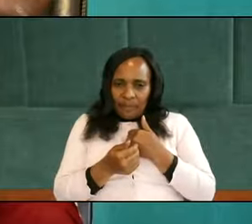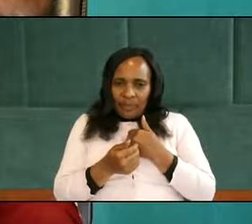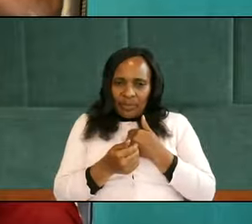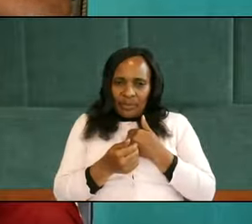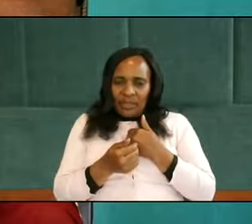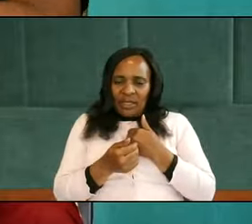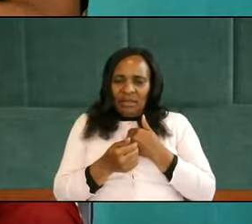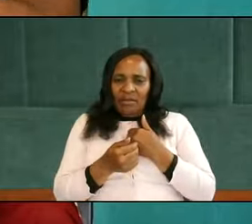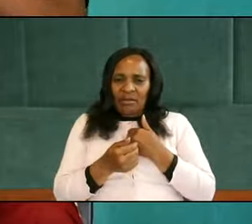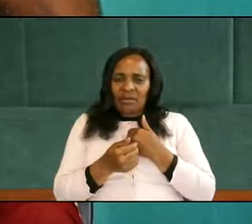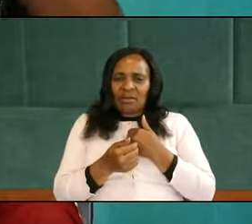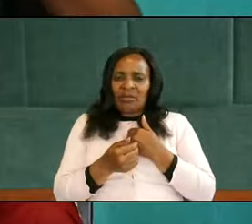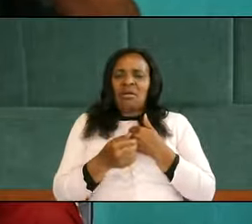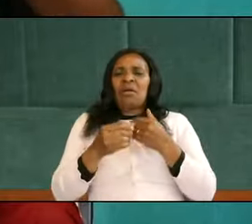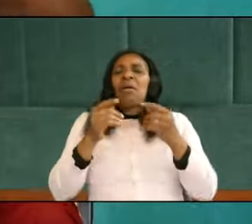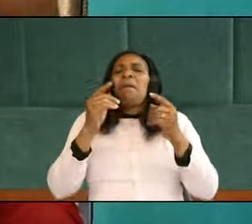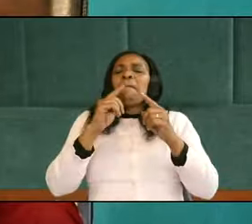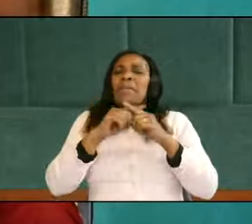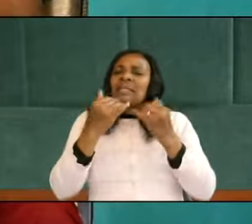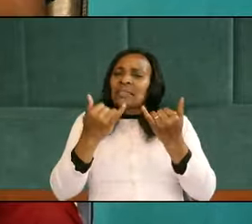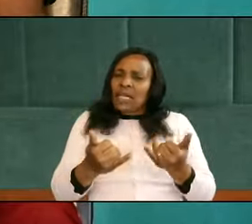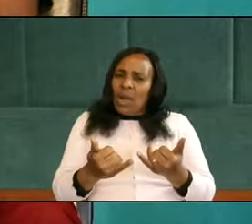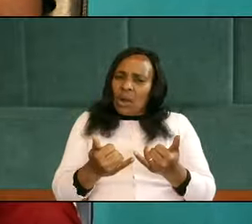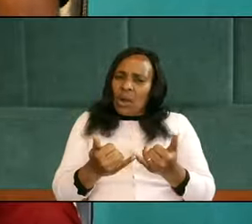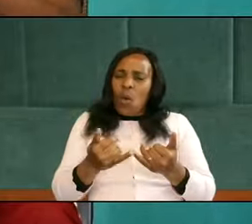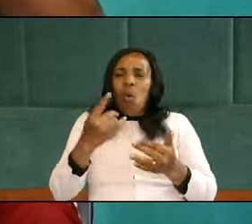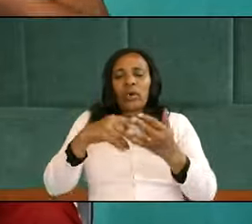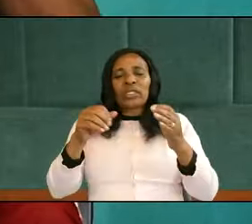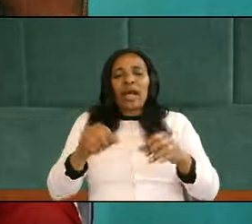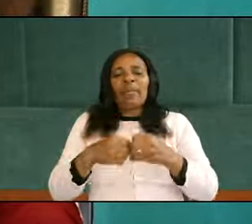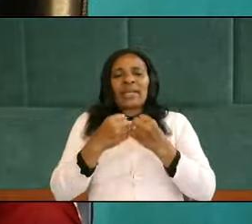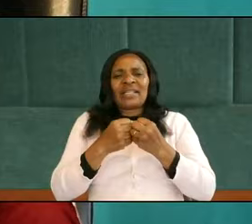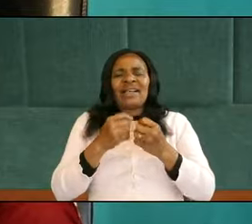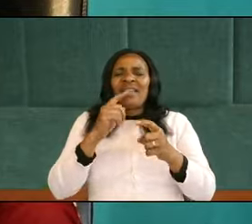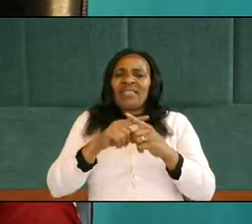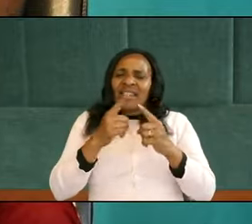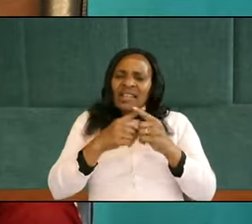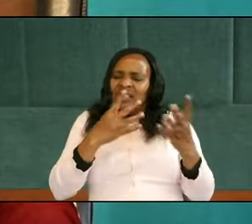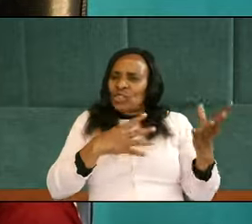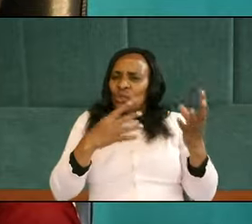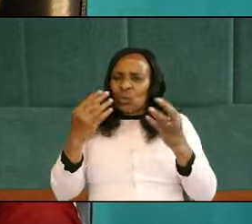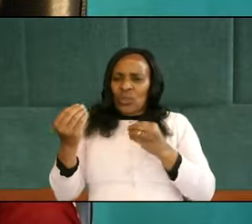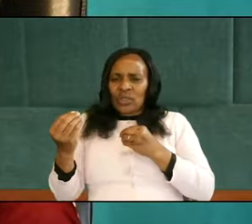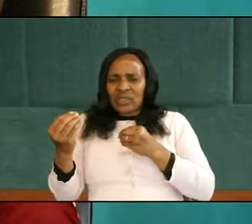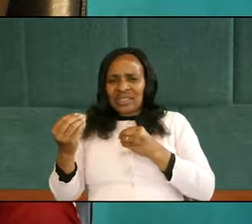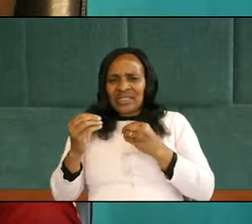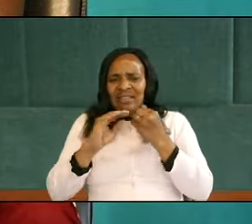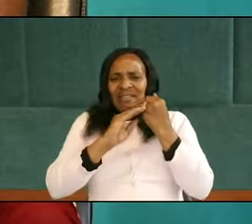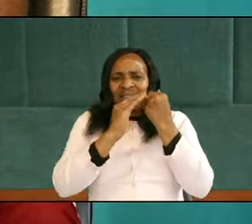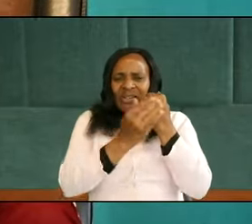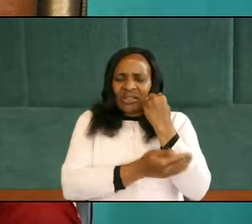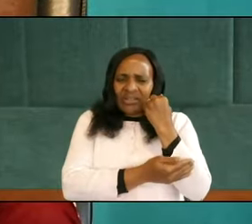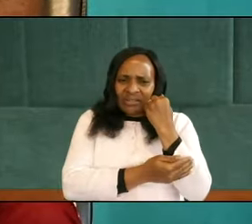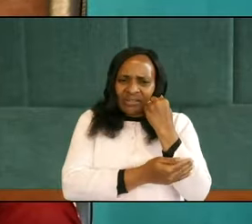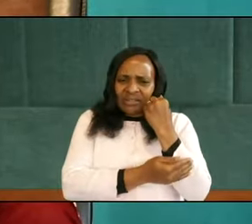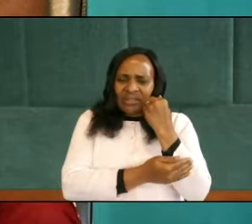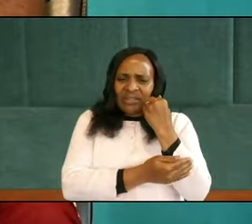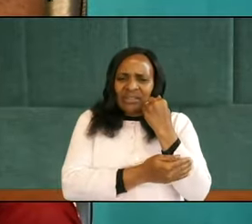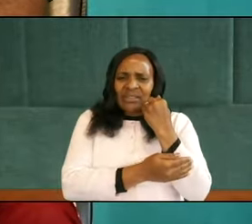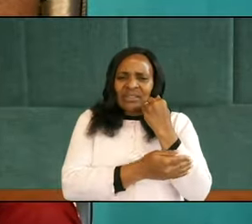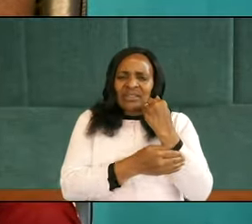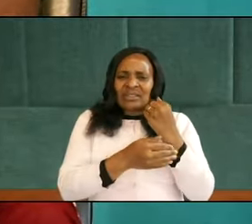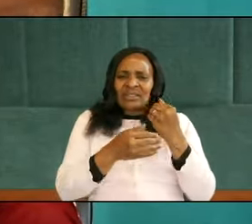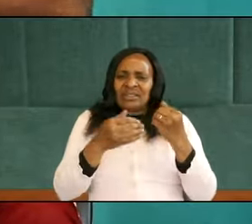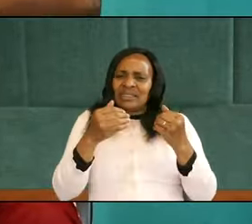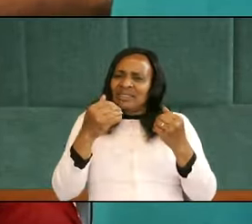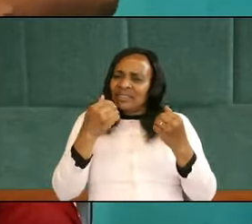like vague, like vagueness. Mm. But anyway, that's actually what happened. Then she goes, she conceives. Then she sends her. Neither. That